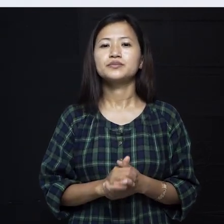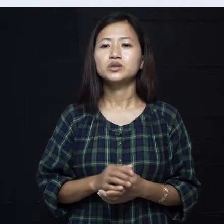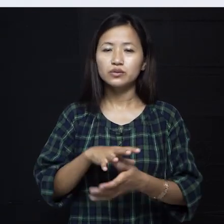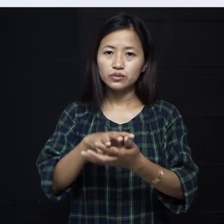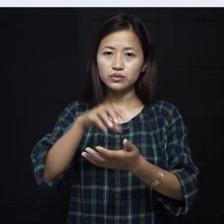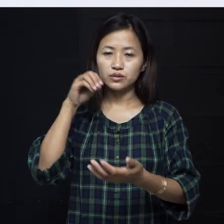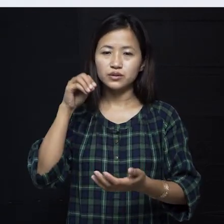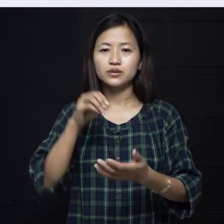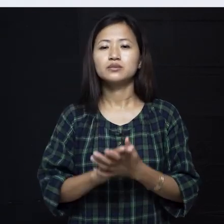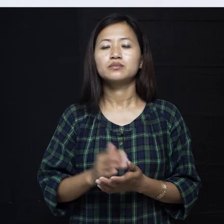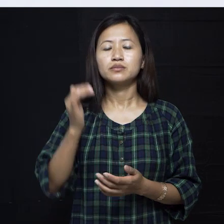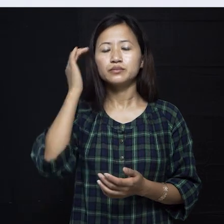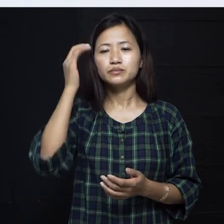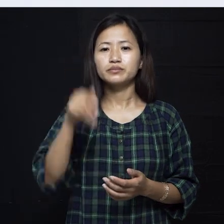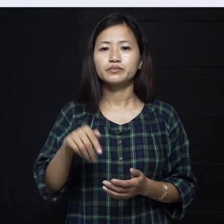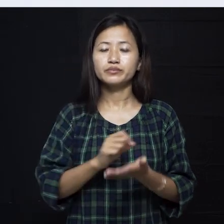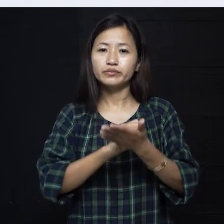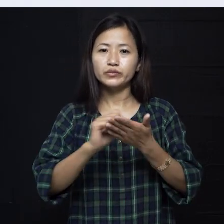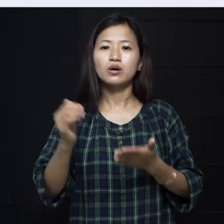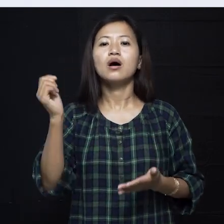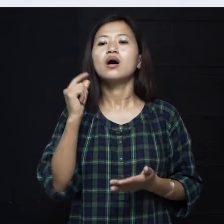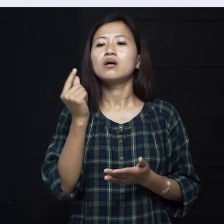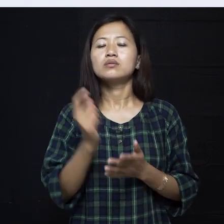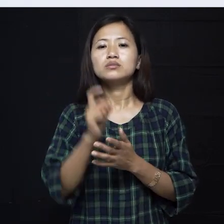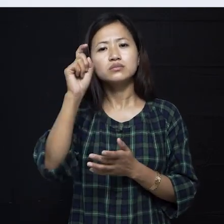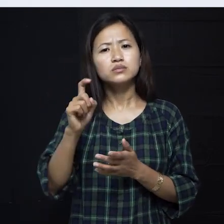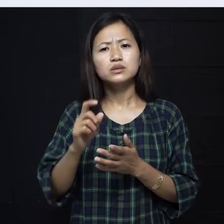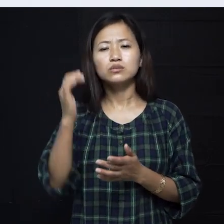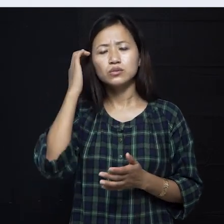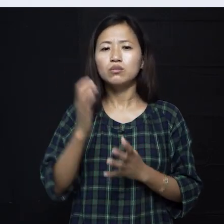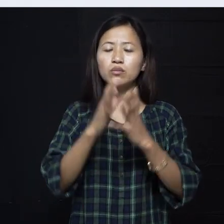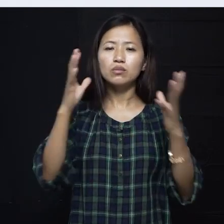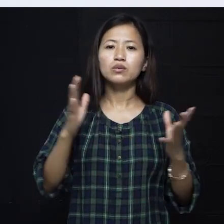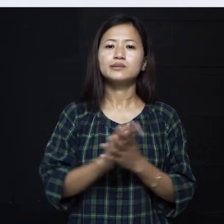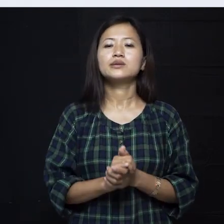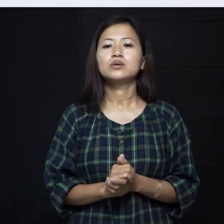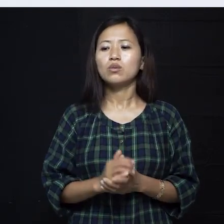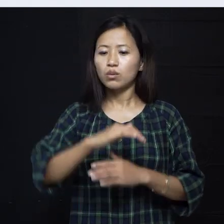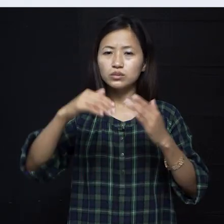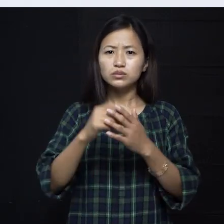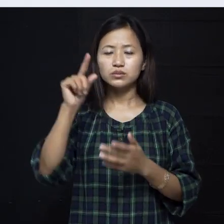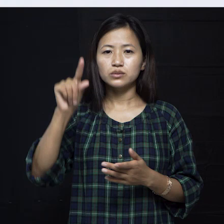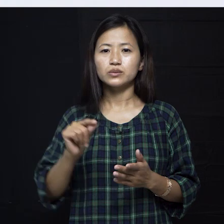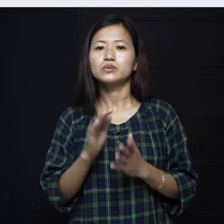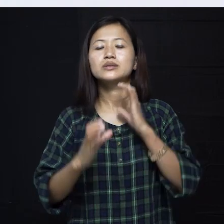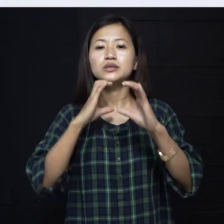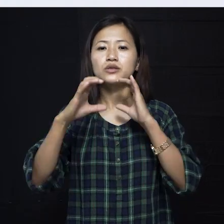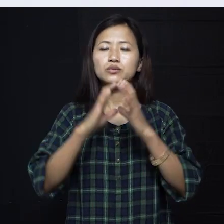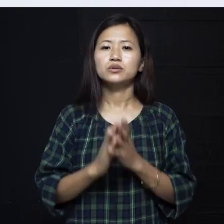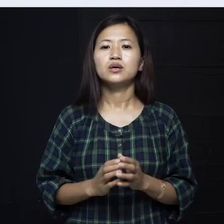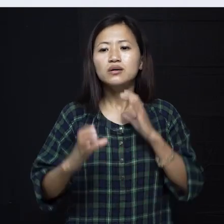learn it by now, because right now all of you, you have access to it, isn't it? So all these are to do with communication, okay?